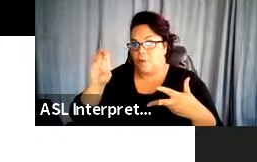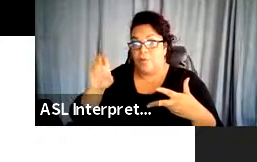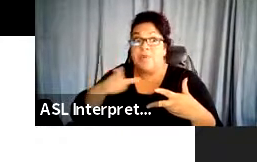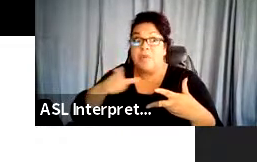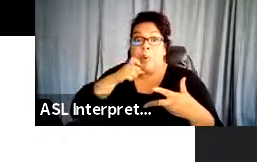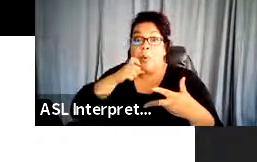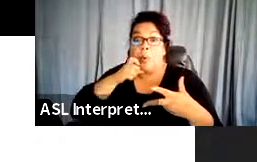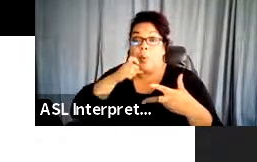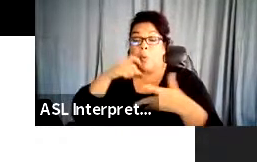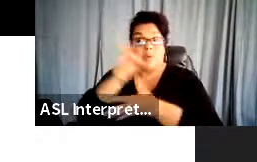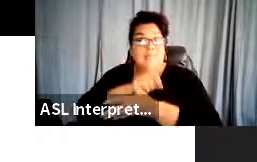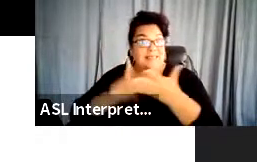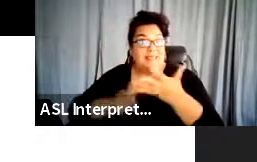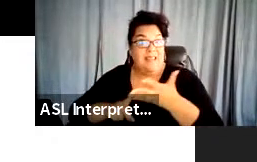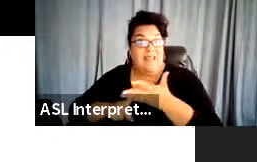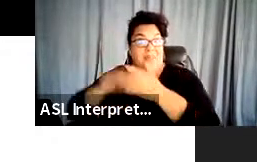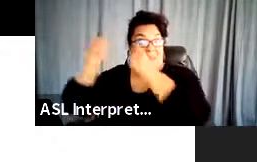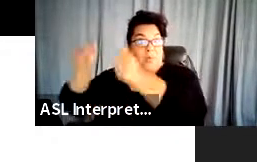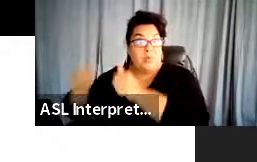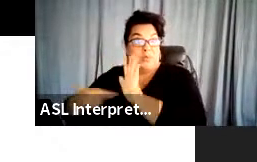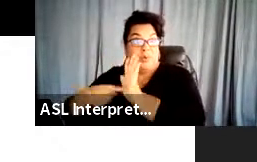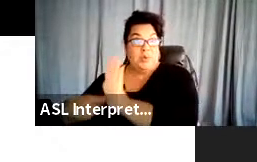Sanat Khan of Tiny Splendor.